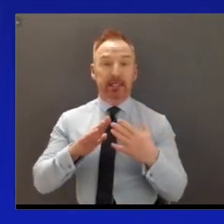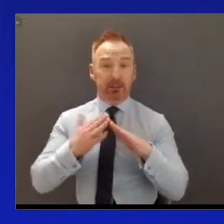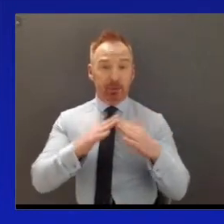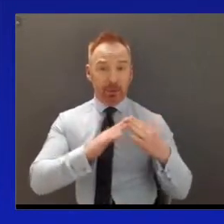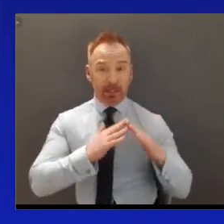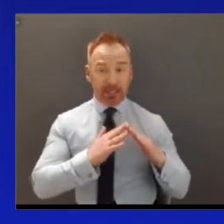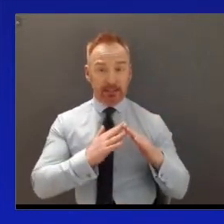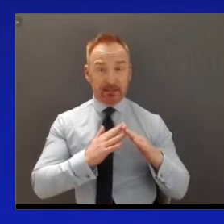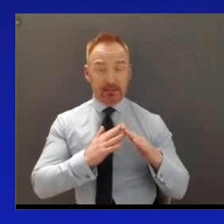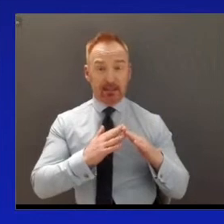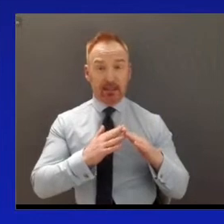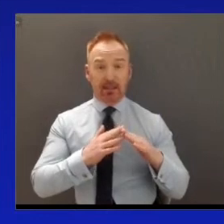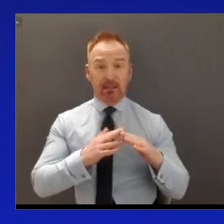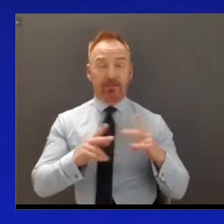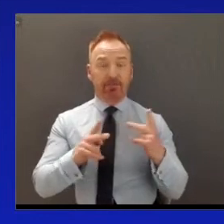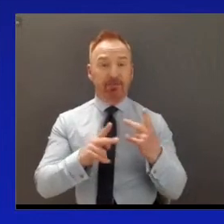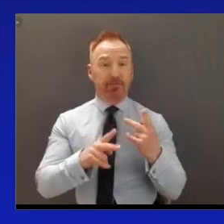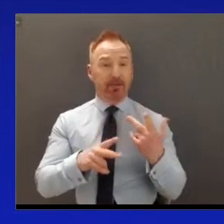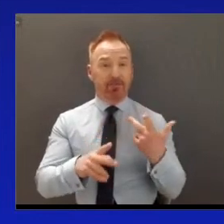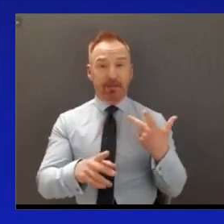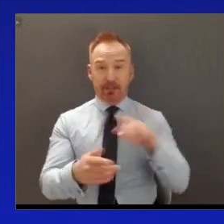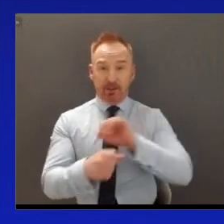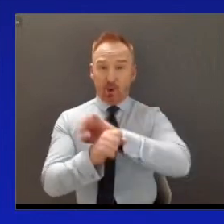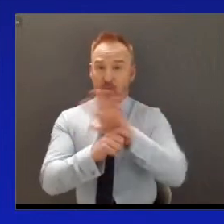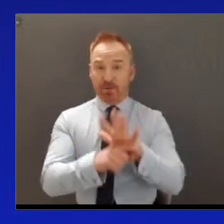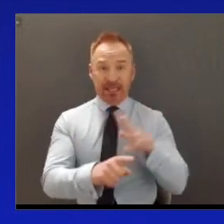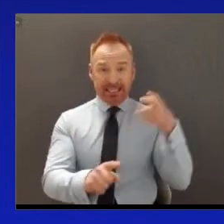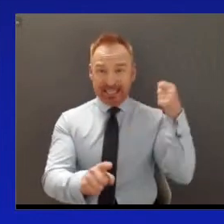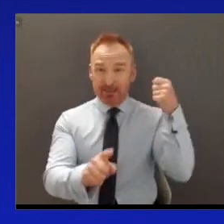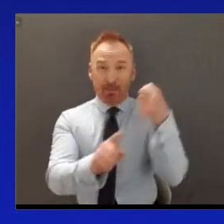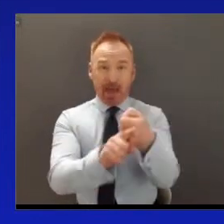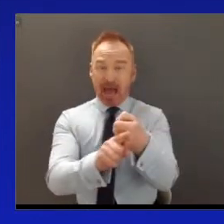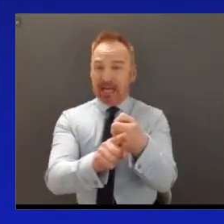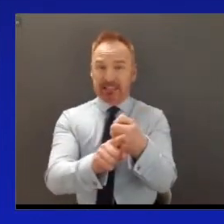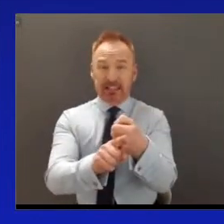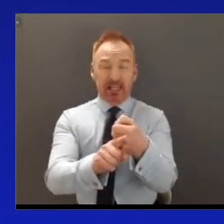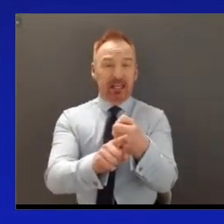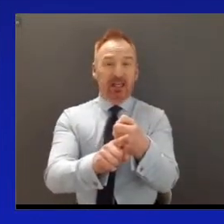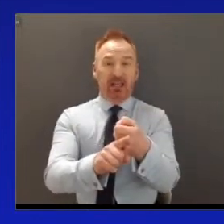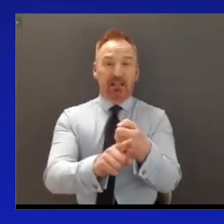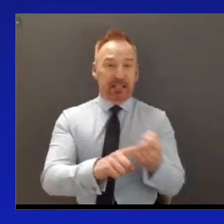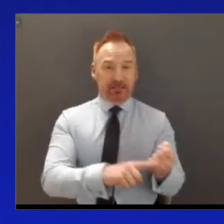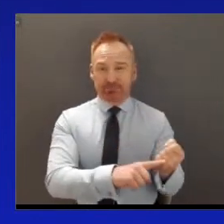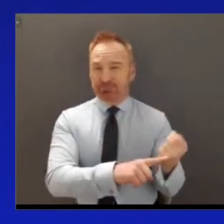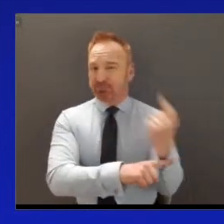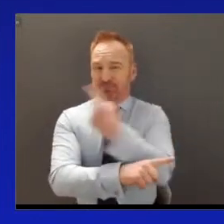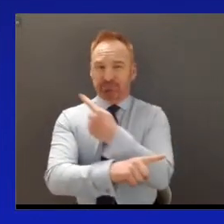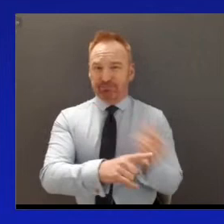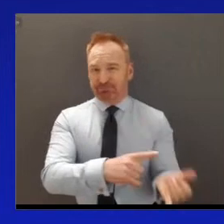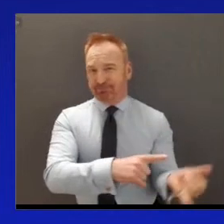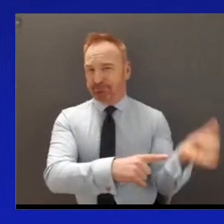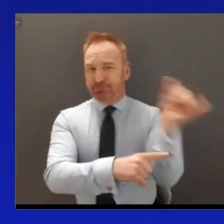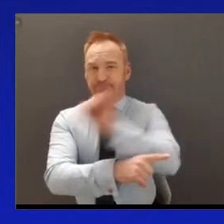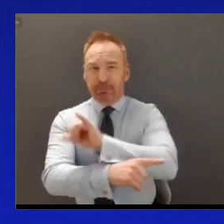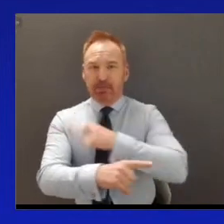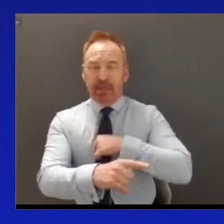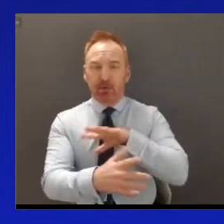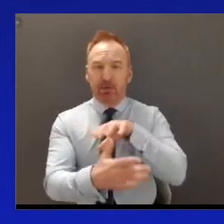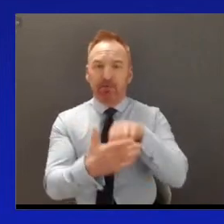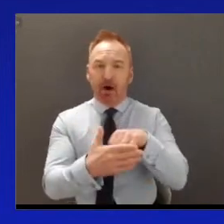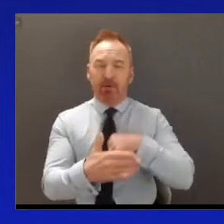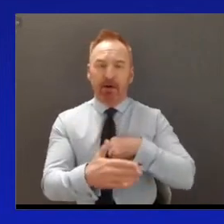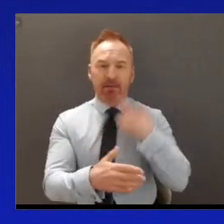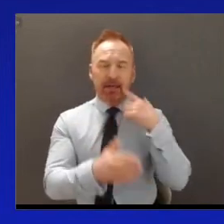impacted when the research is done. So they would fall in phase 2 generally. Most